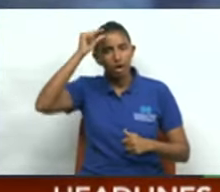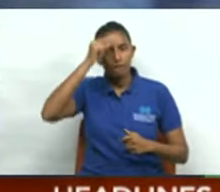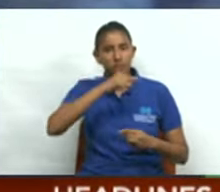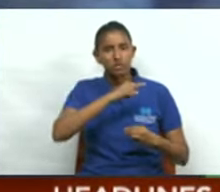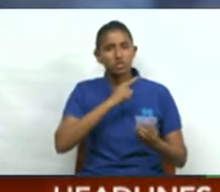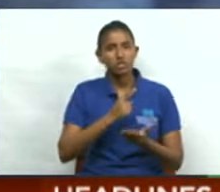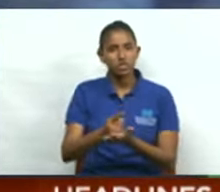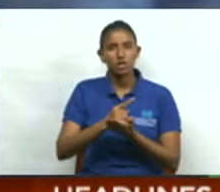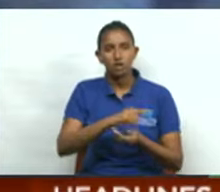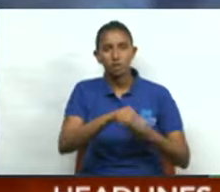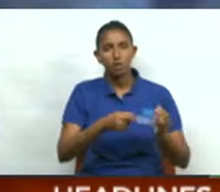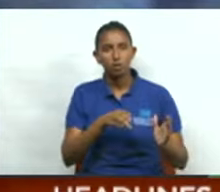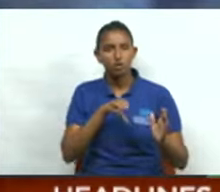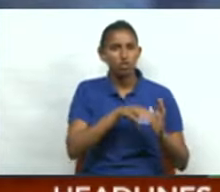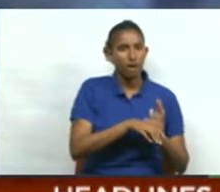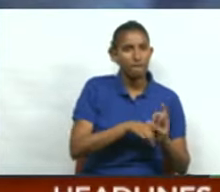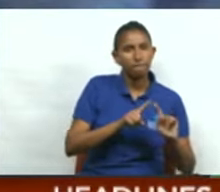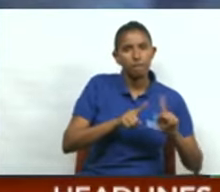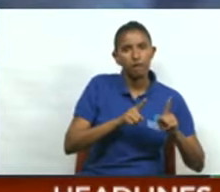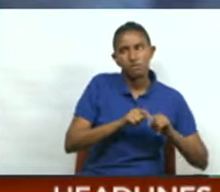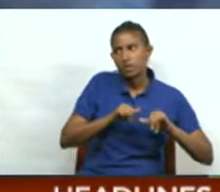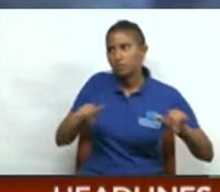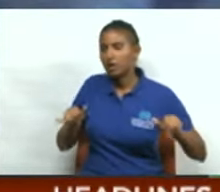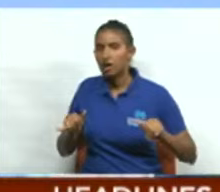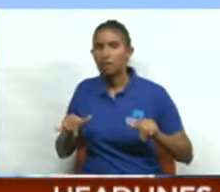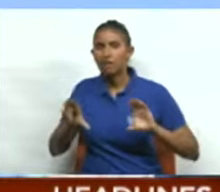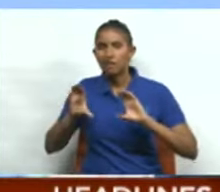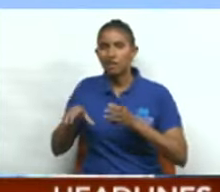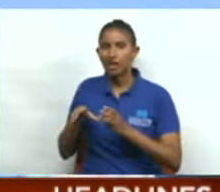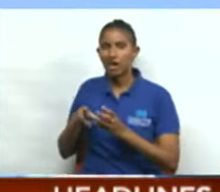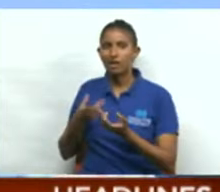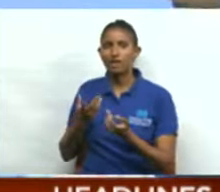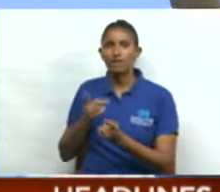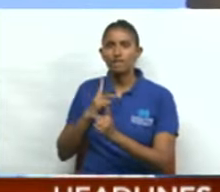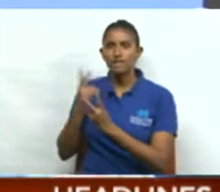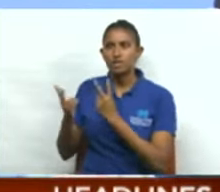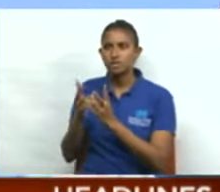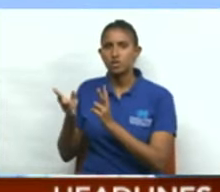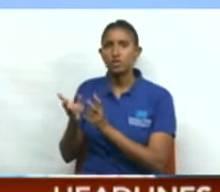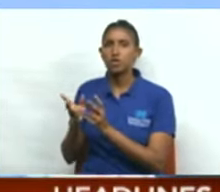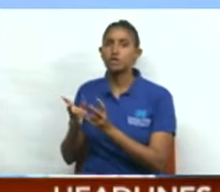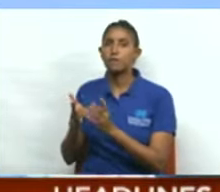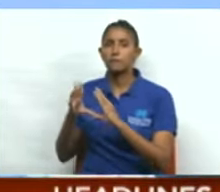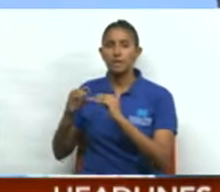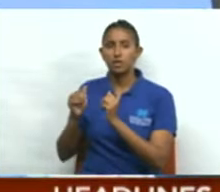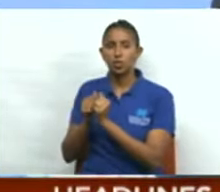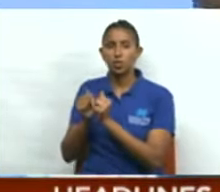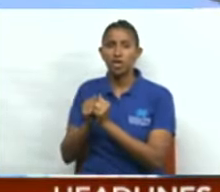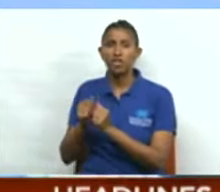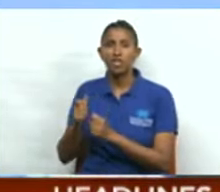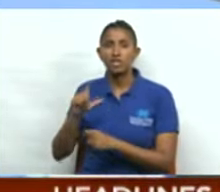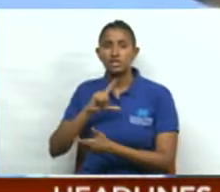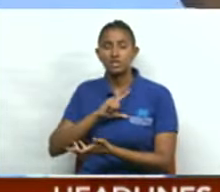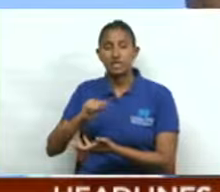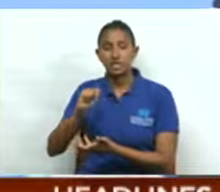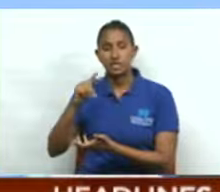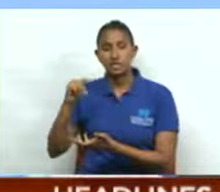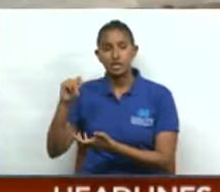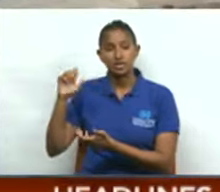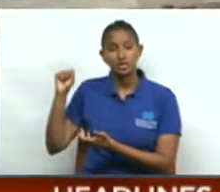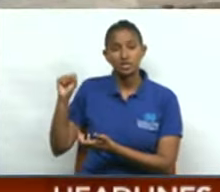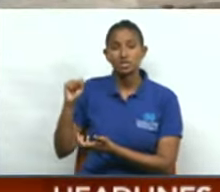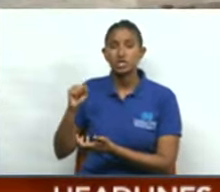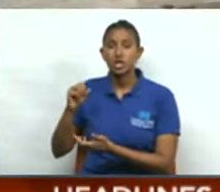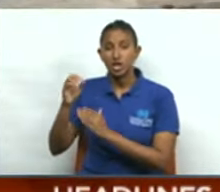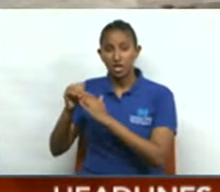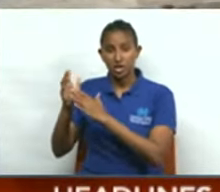Lucia's opposition leader, whom he called Tropical Trump. Last evening, Dr. Keith Rowley hosted his Conversations with the Prime Minister series in